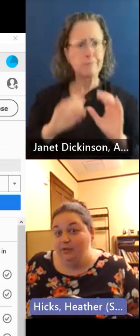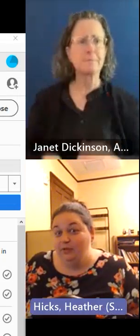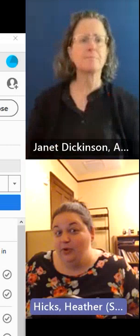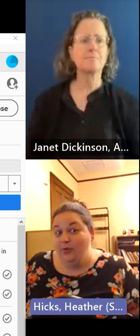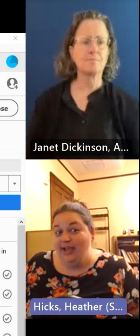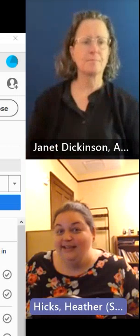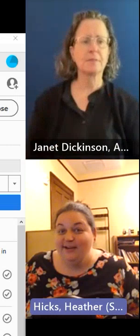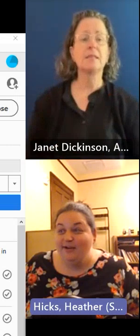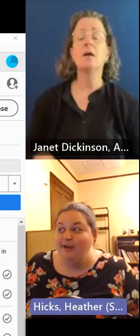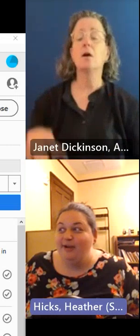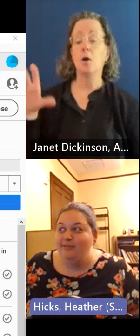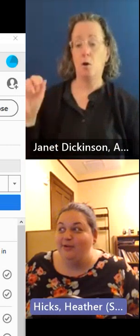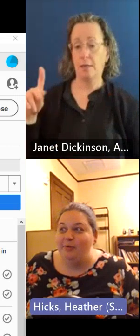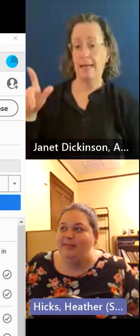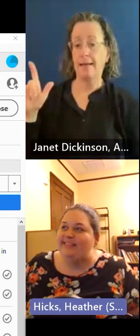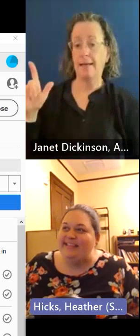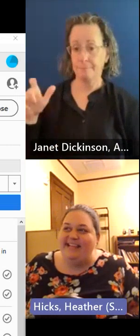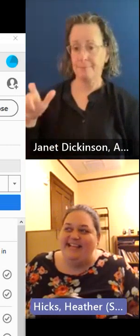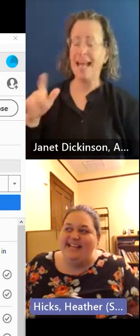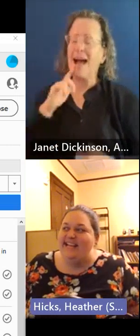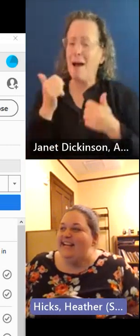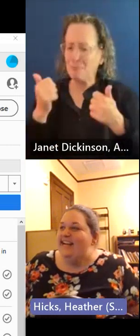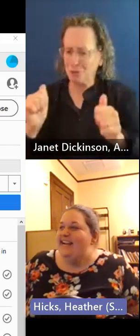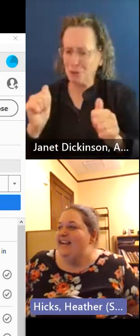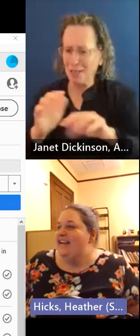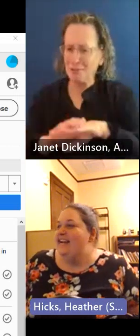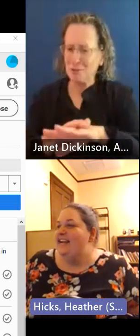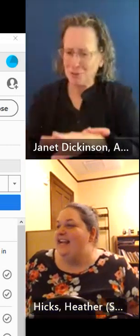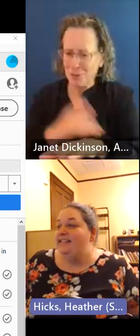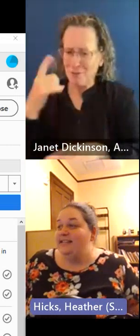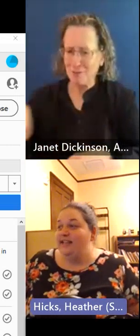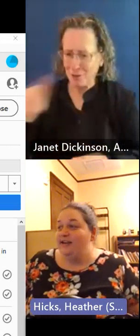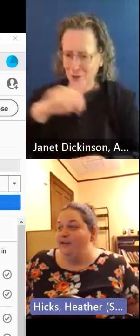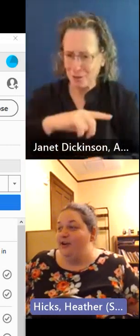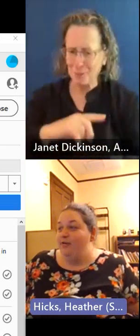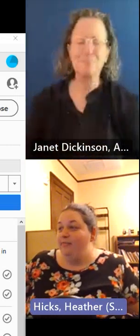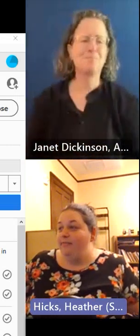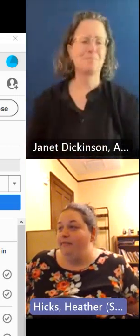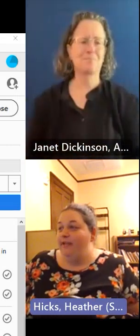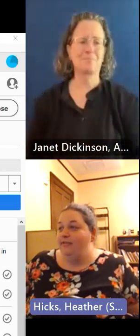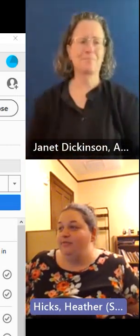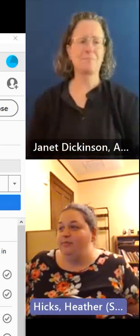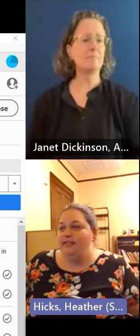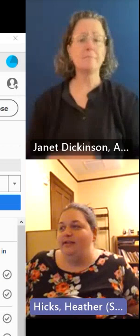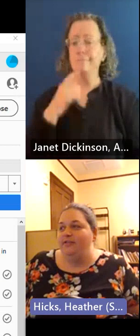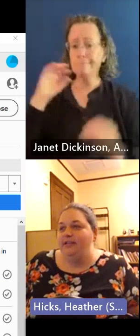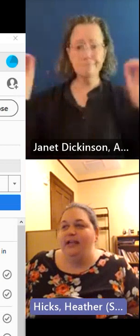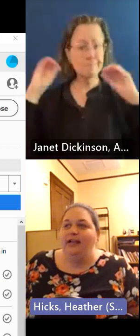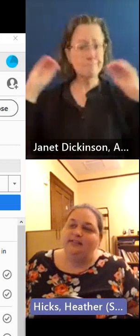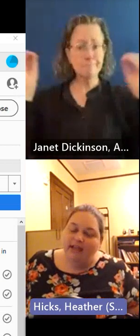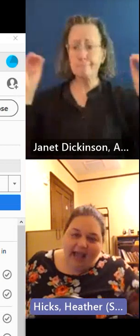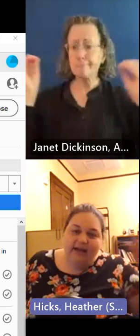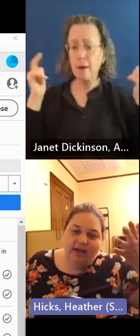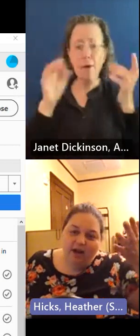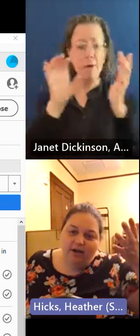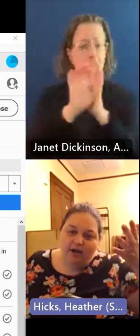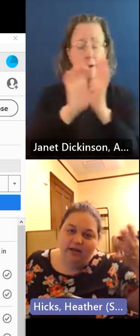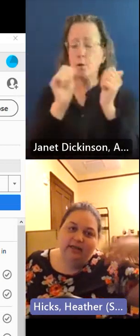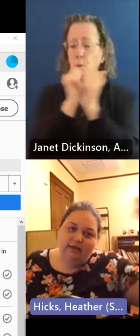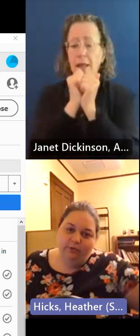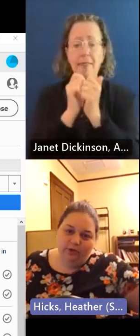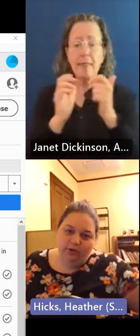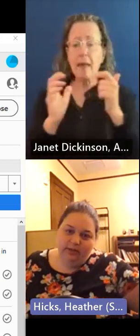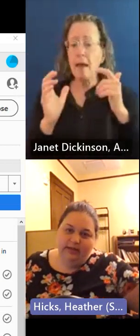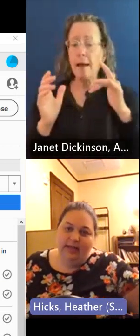I'm going to push OK. Sorry, I'm trying to be slow on purpose. And it says there are no figures with missing alternate text. Had I not